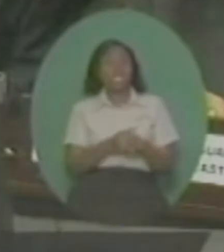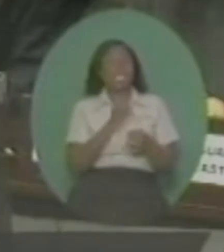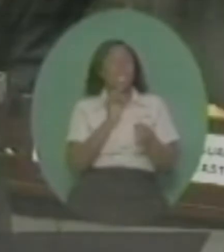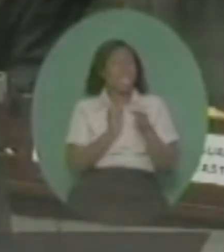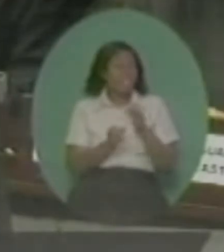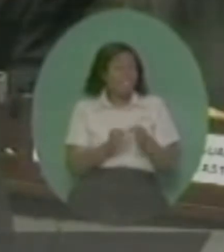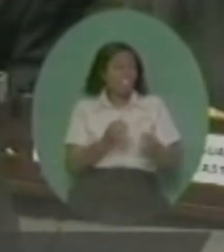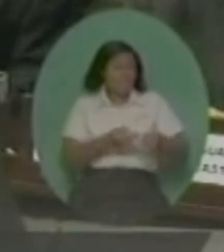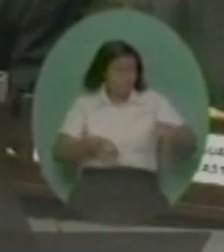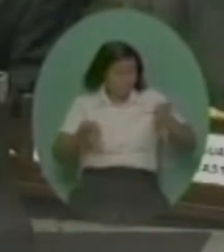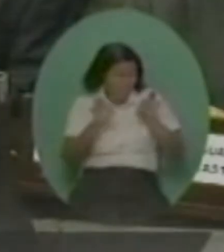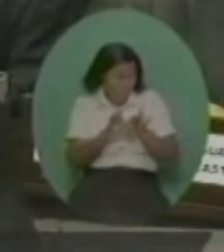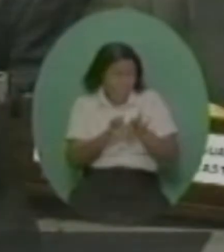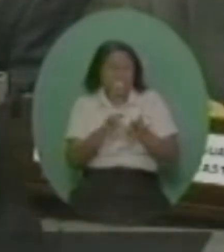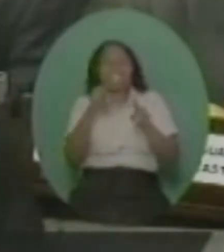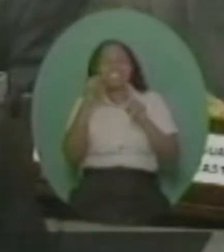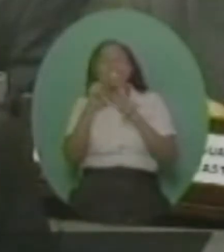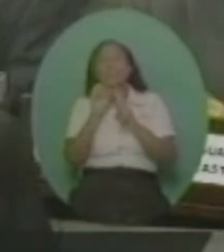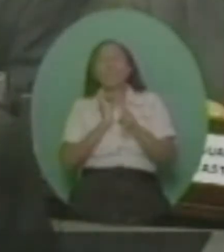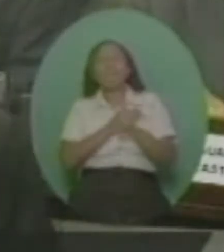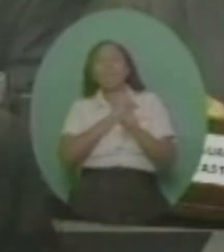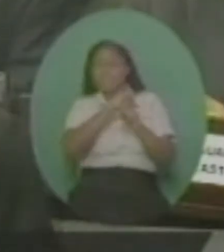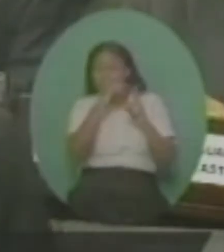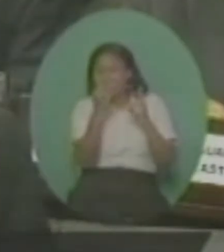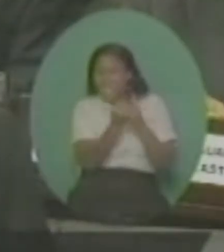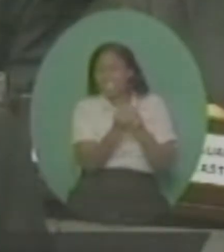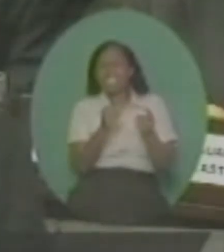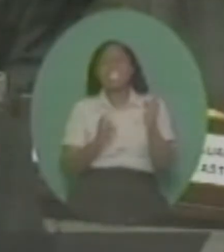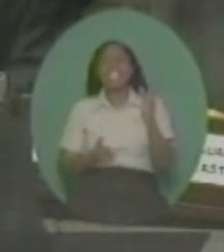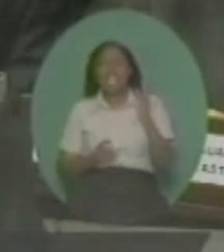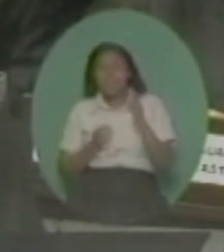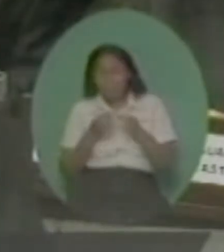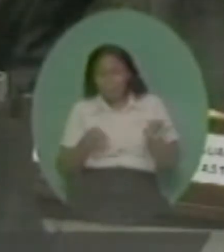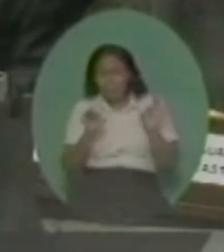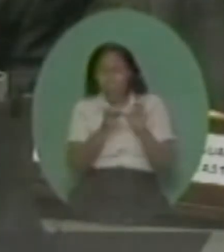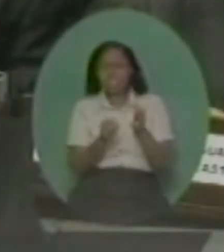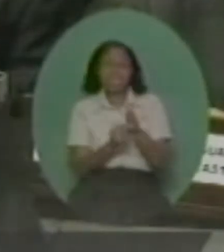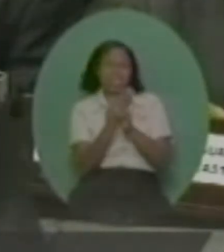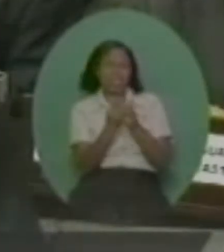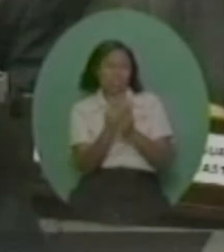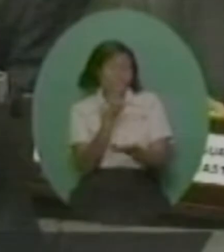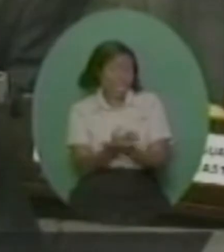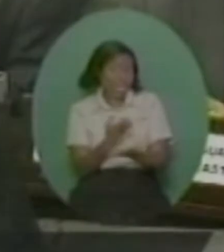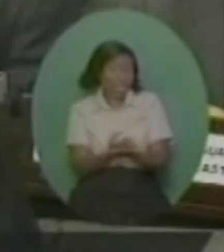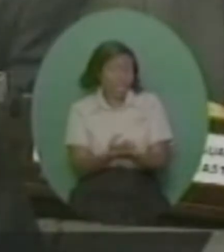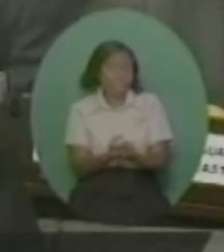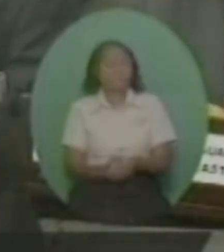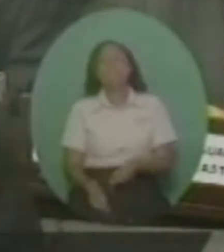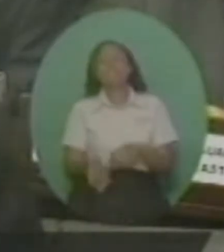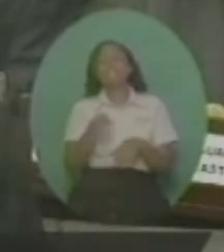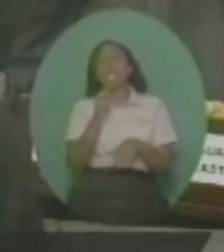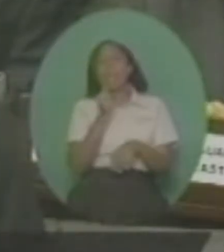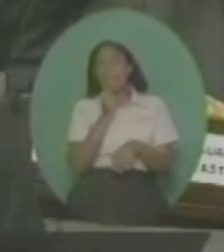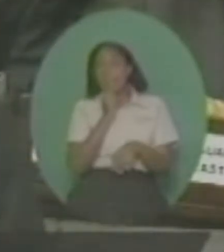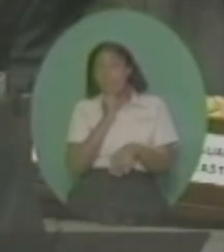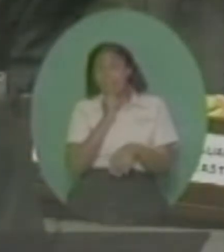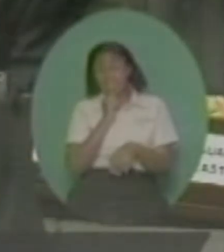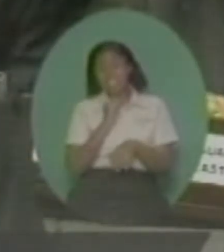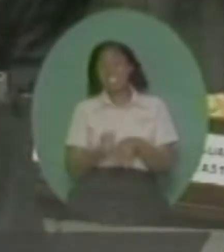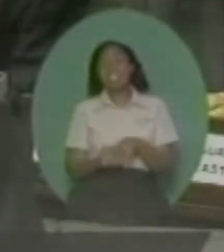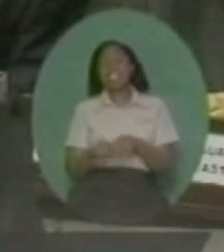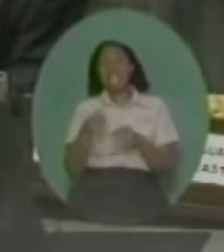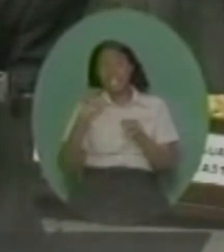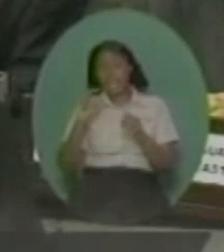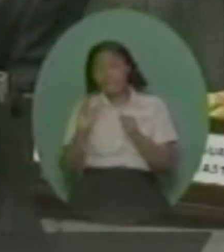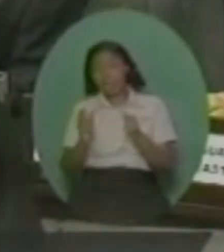priority. Three, the GATE clearance program will apply to all public and private tertiary education programs.